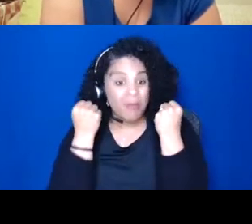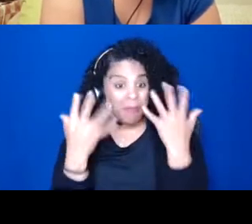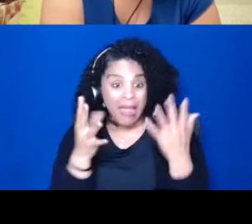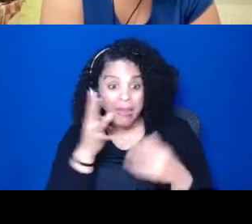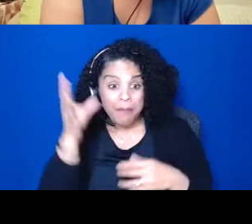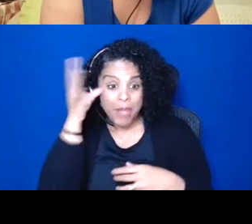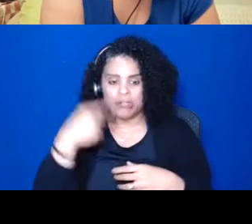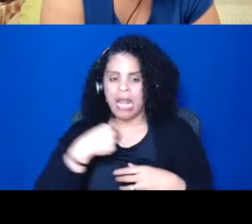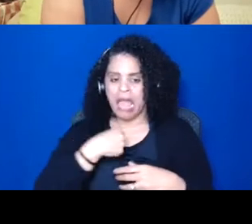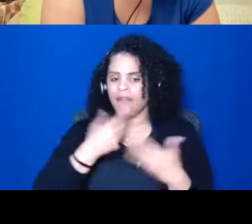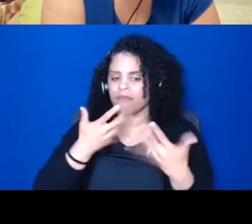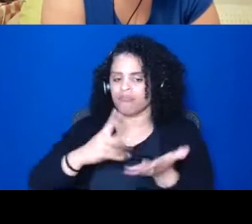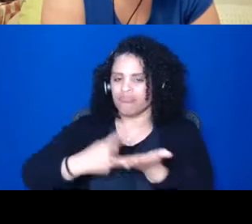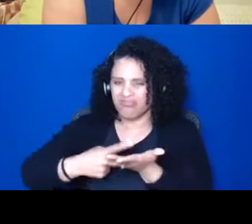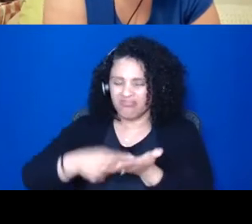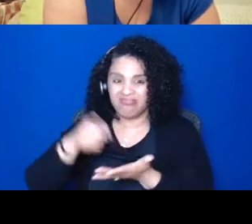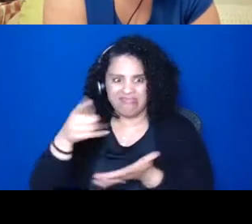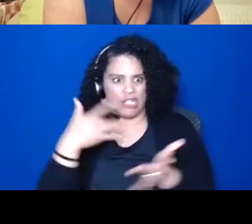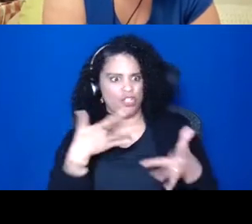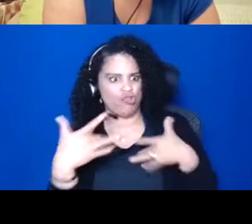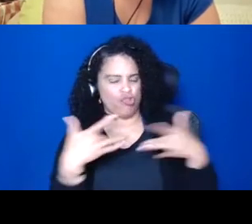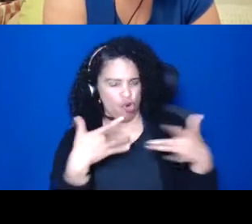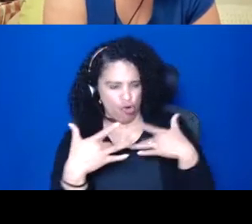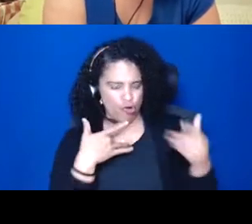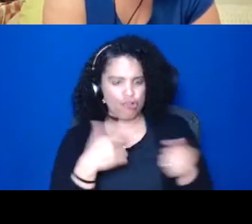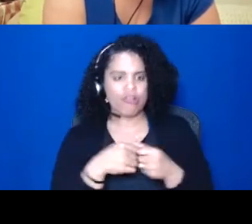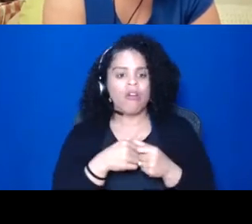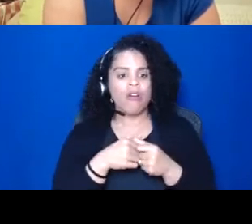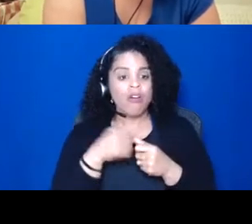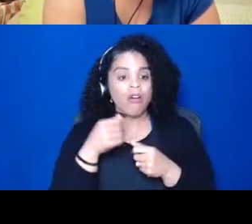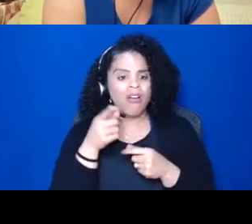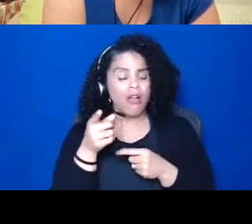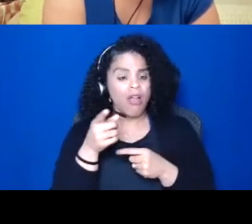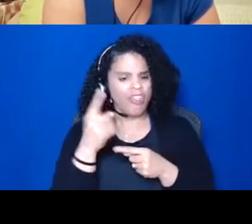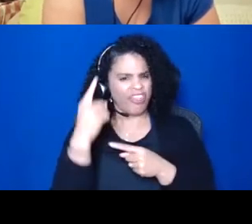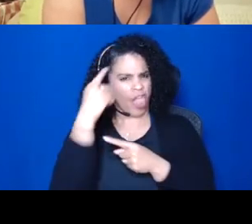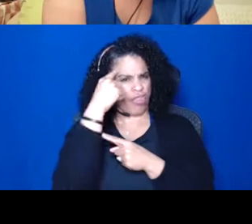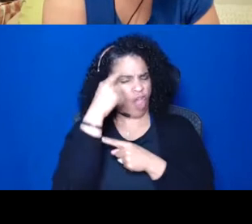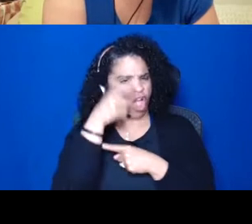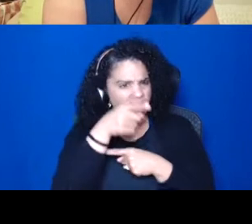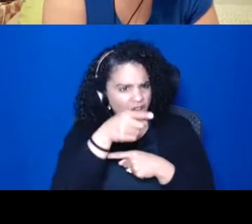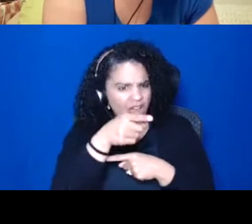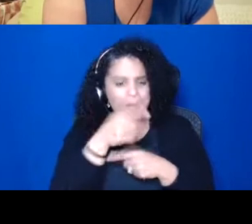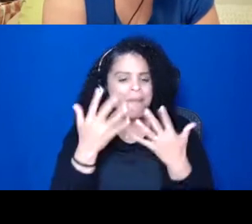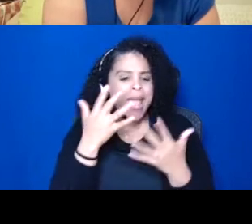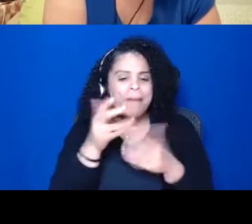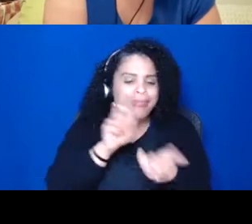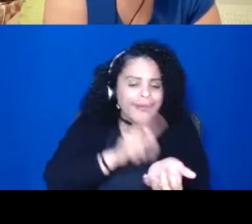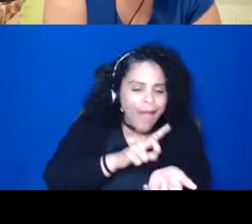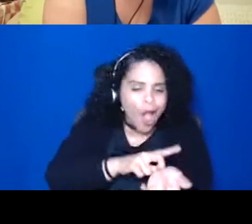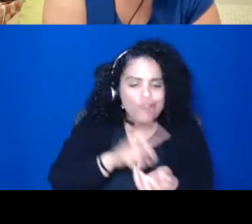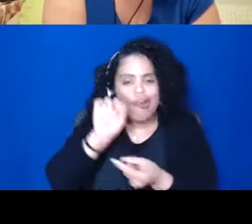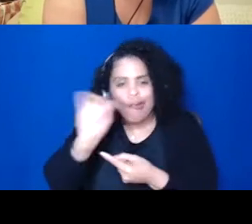that I have talked to have expressed concern about is that they got the impression from either one of their providers or